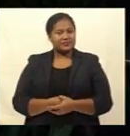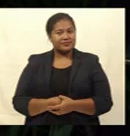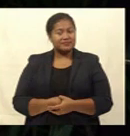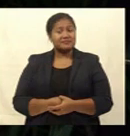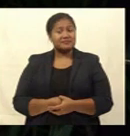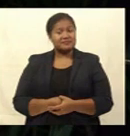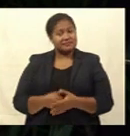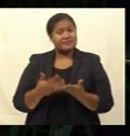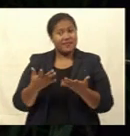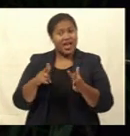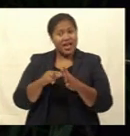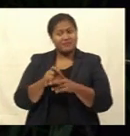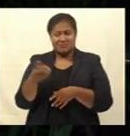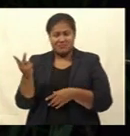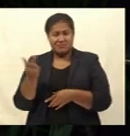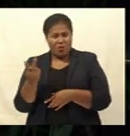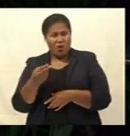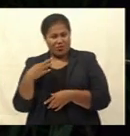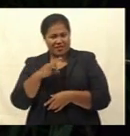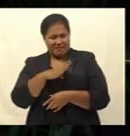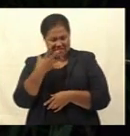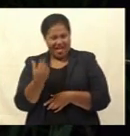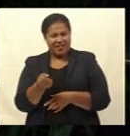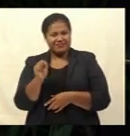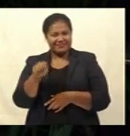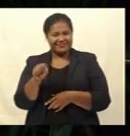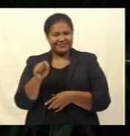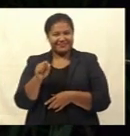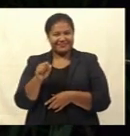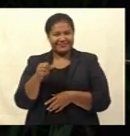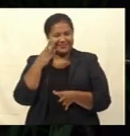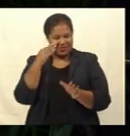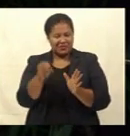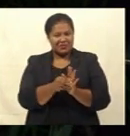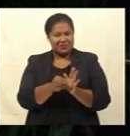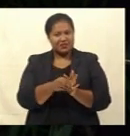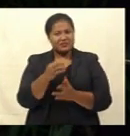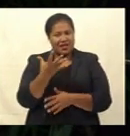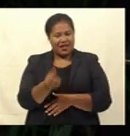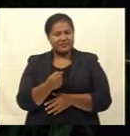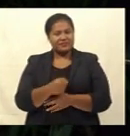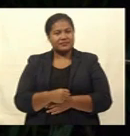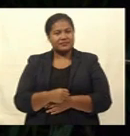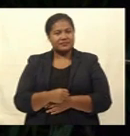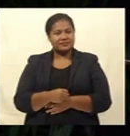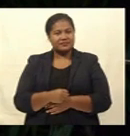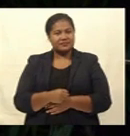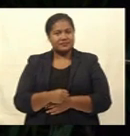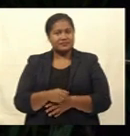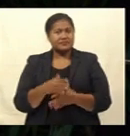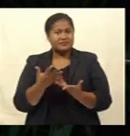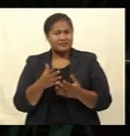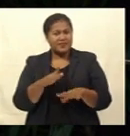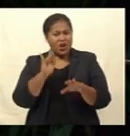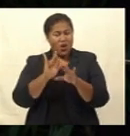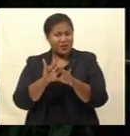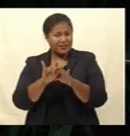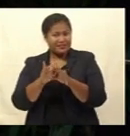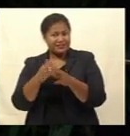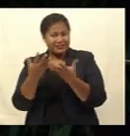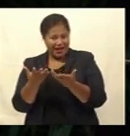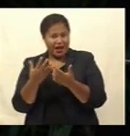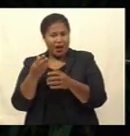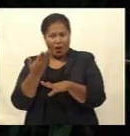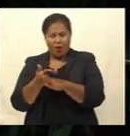Edwin, fortunately, both of these staff have the Care Fiji app installed and running. And while the contact tracing team are on the